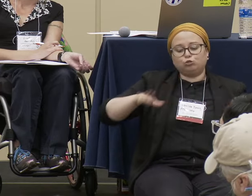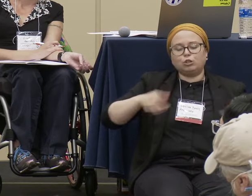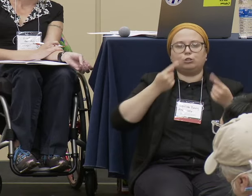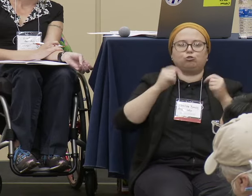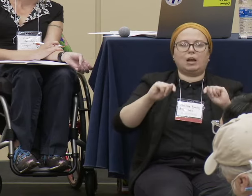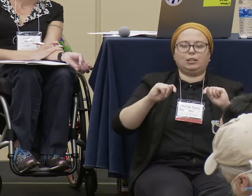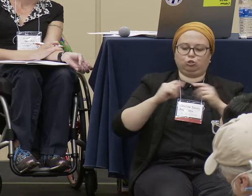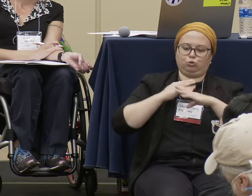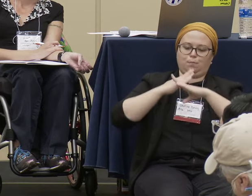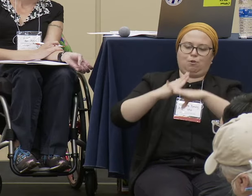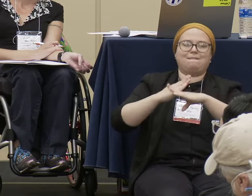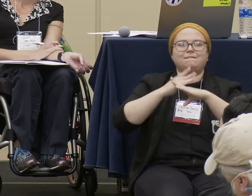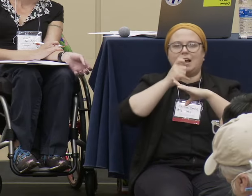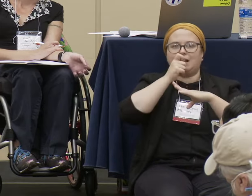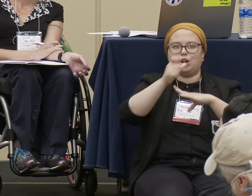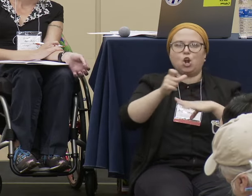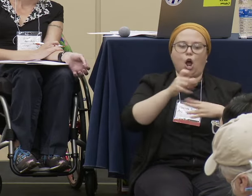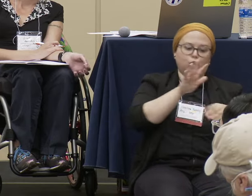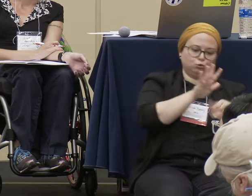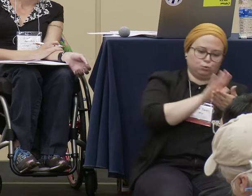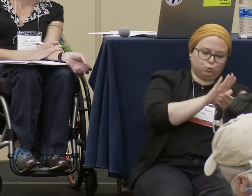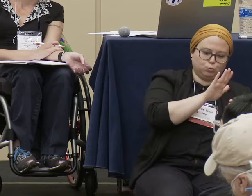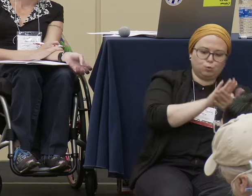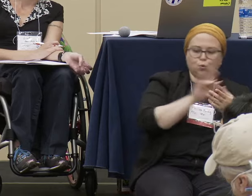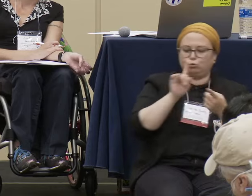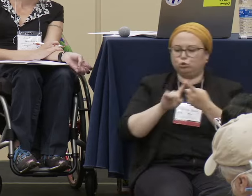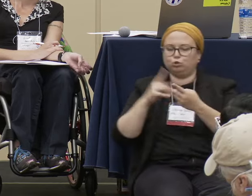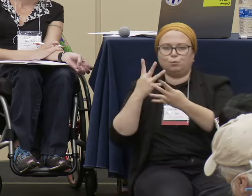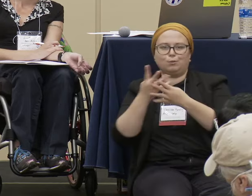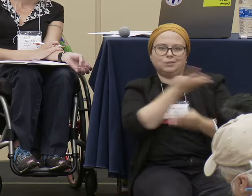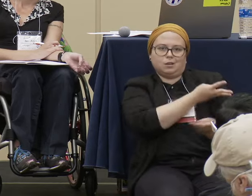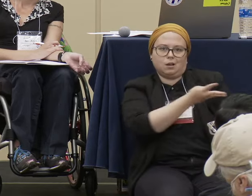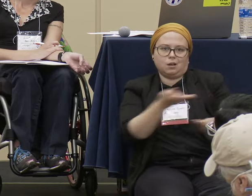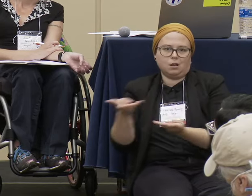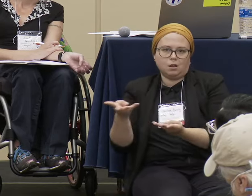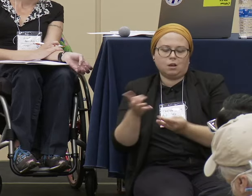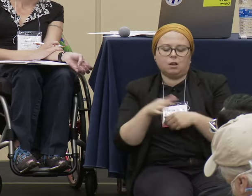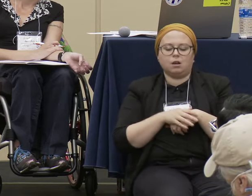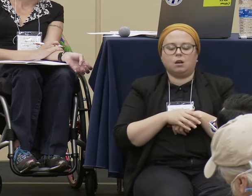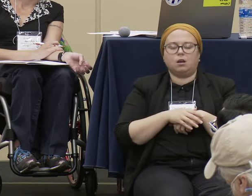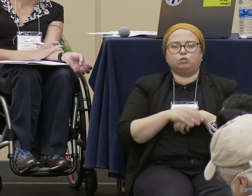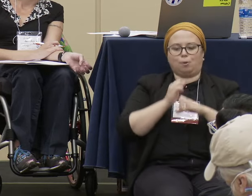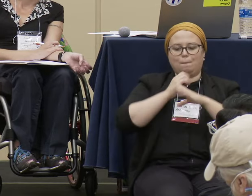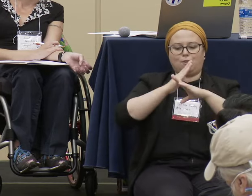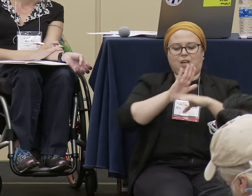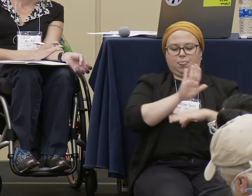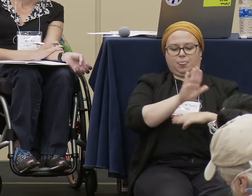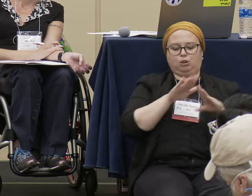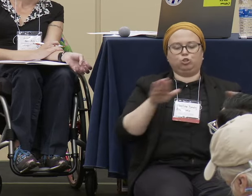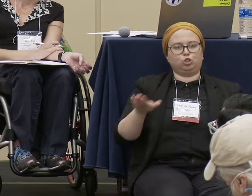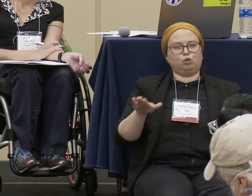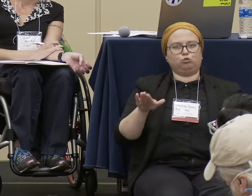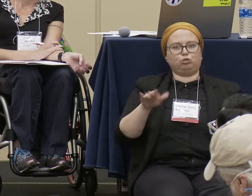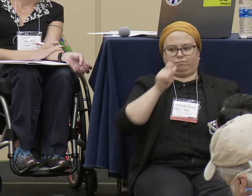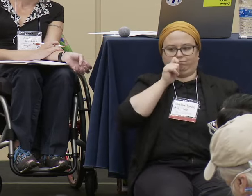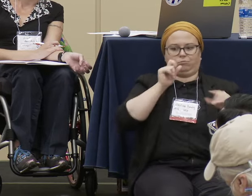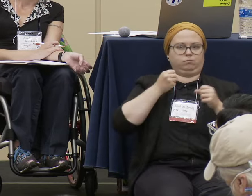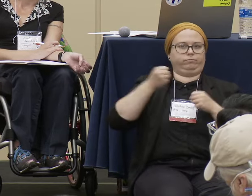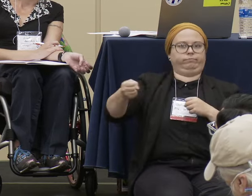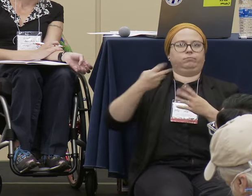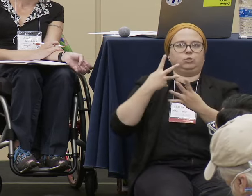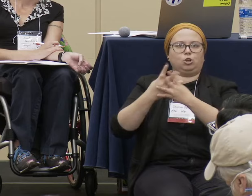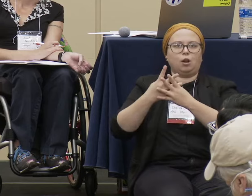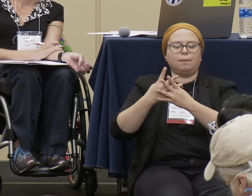pipeline policies of seclusion, restraint, and suspension, prevent them from being actually incarcerated, and as a result, end